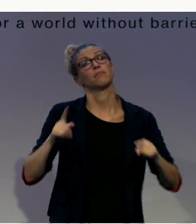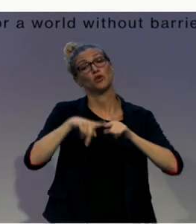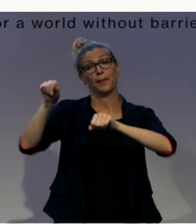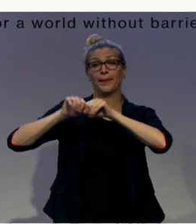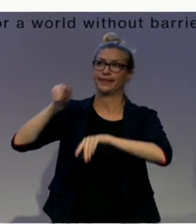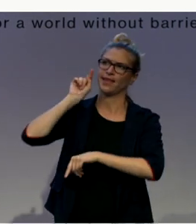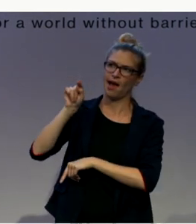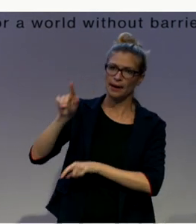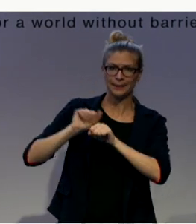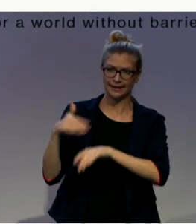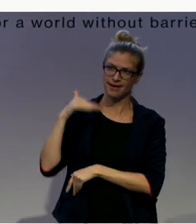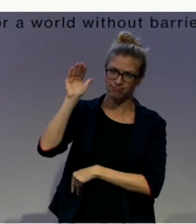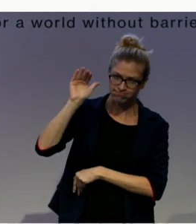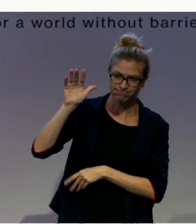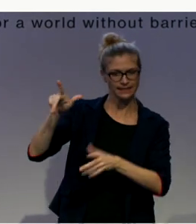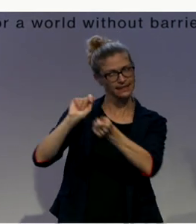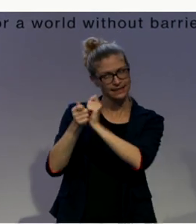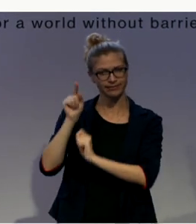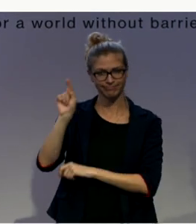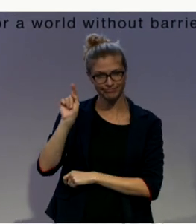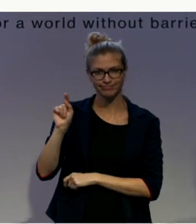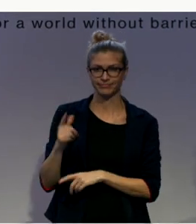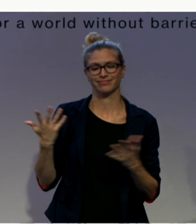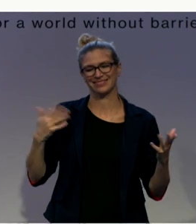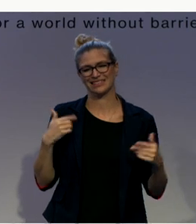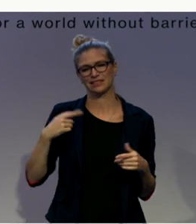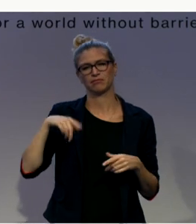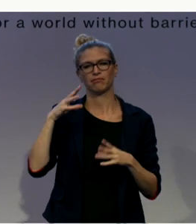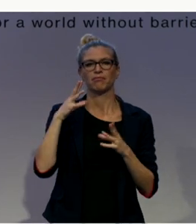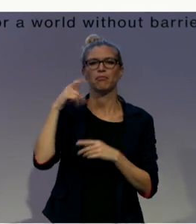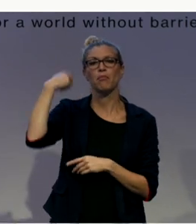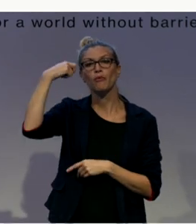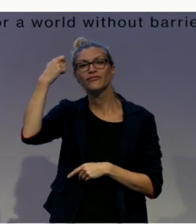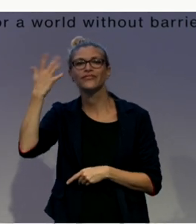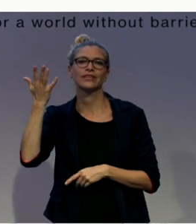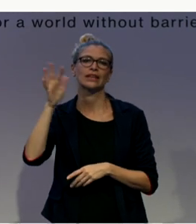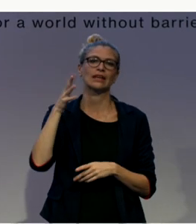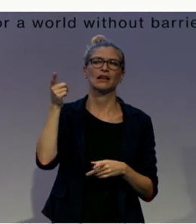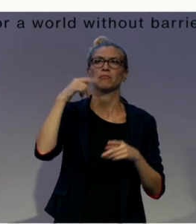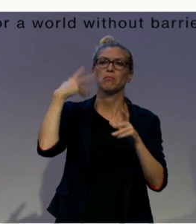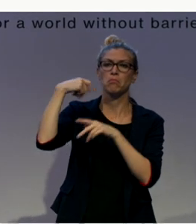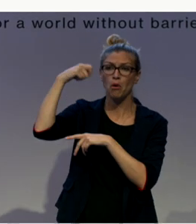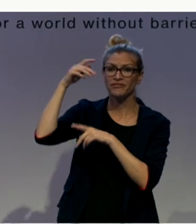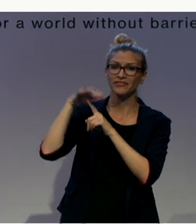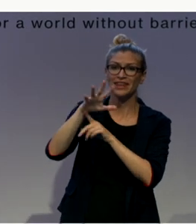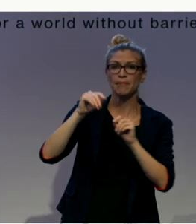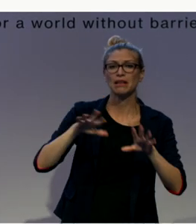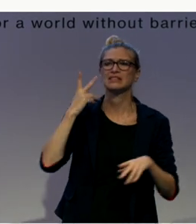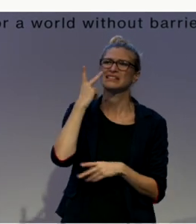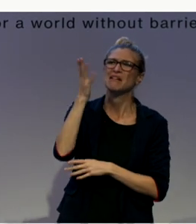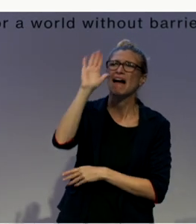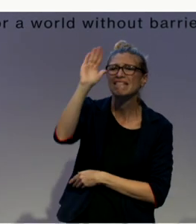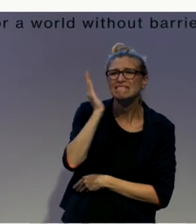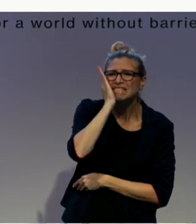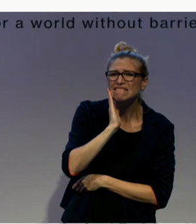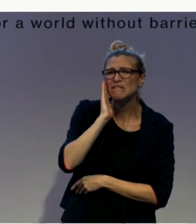media. We cannot always have movies of people very poor or begging or old elderly people